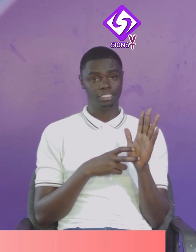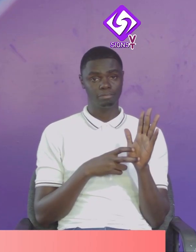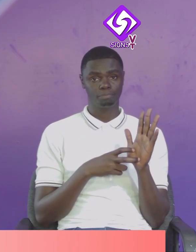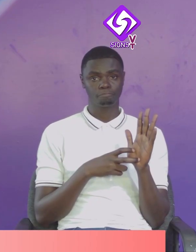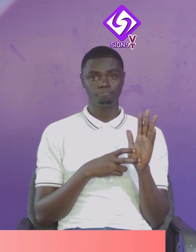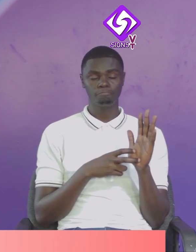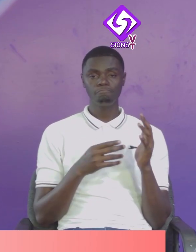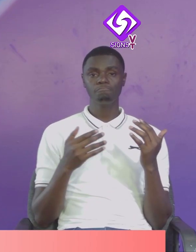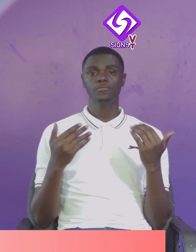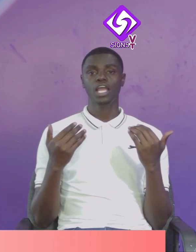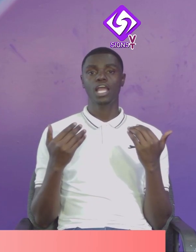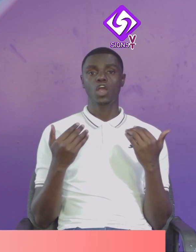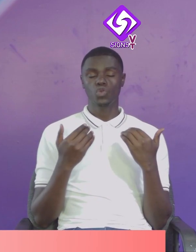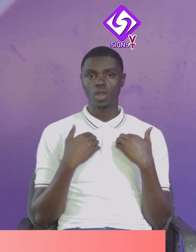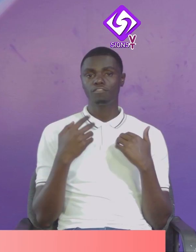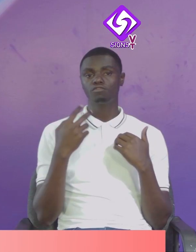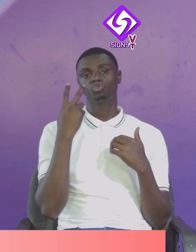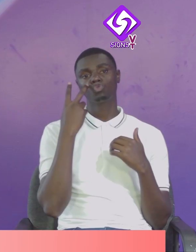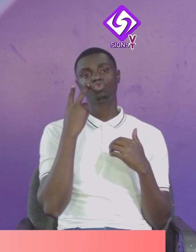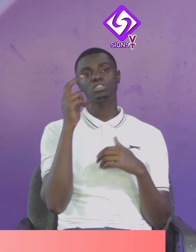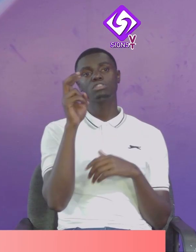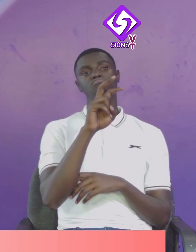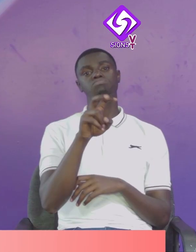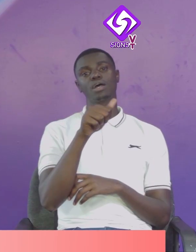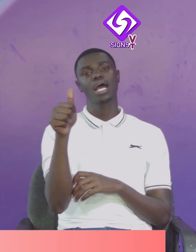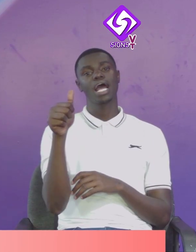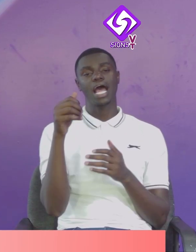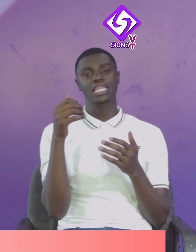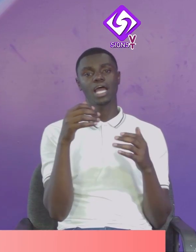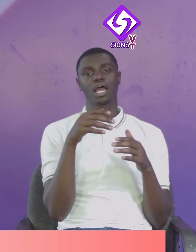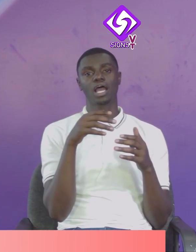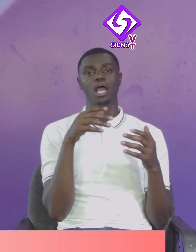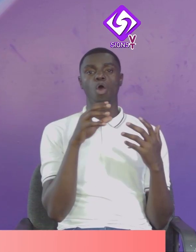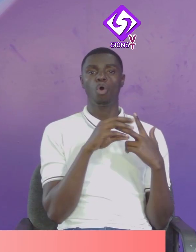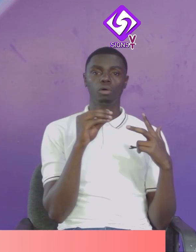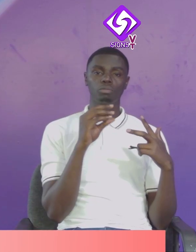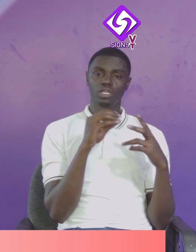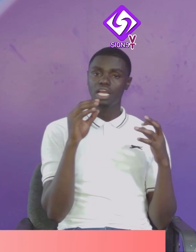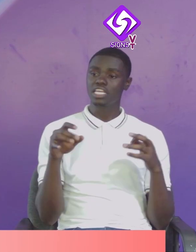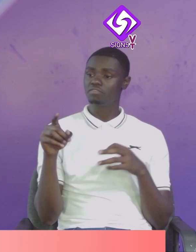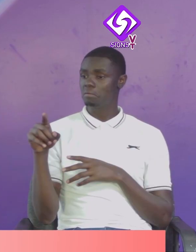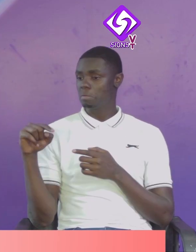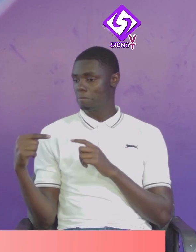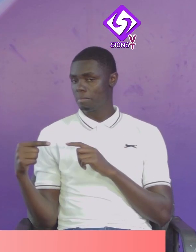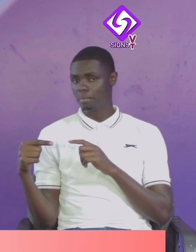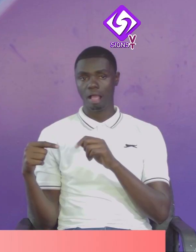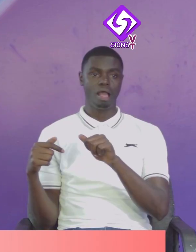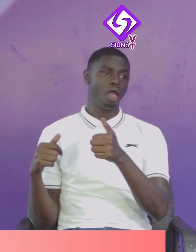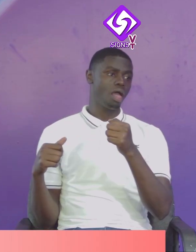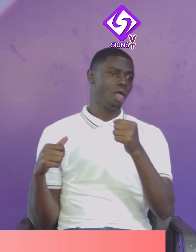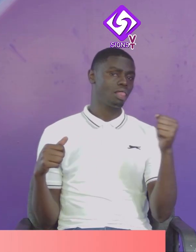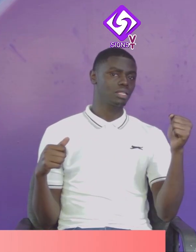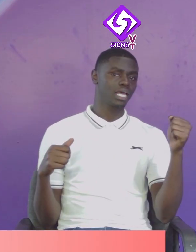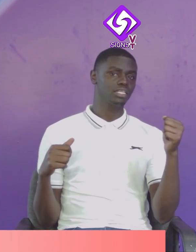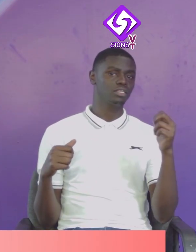you have to look at other options. Right. So that even when Miles Lewis-Skelly is injured, on the other side, on the